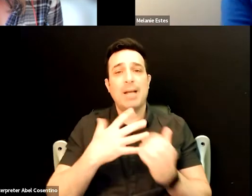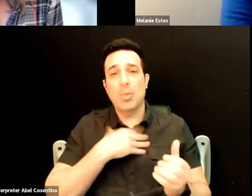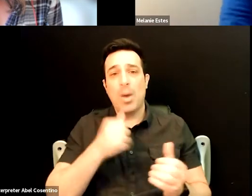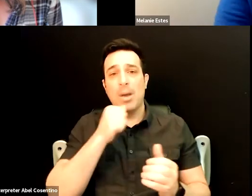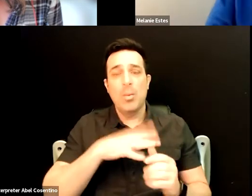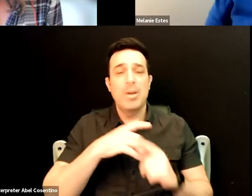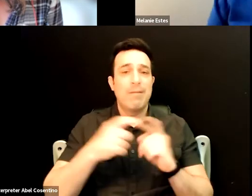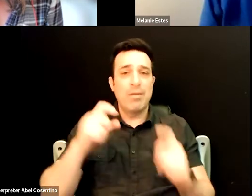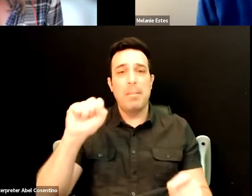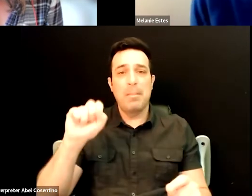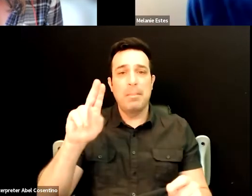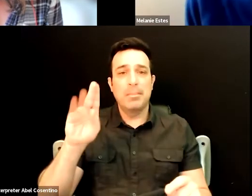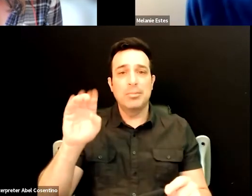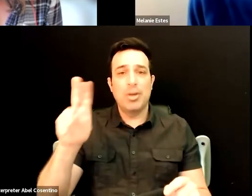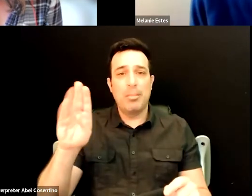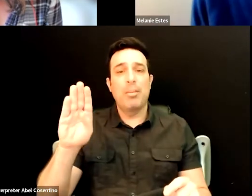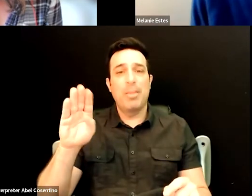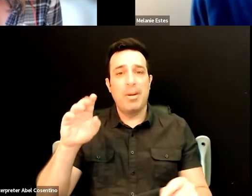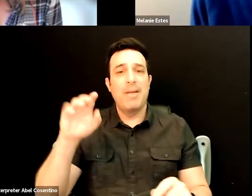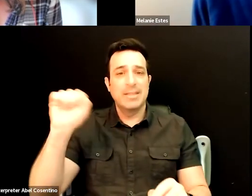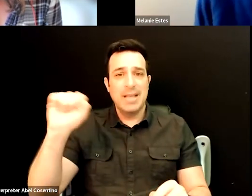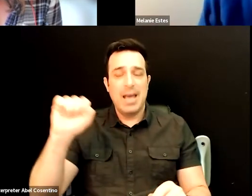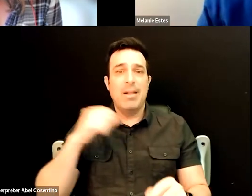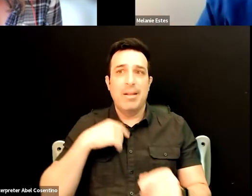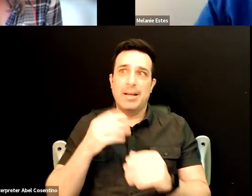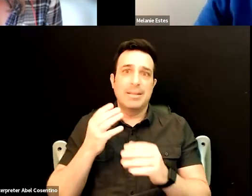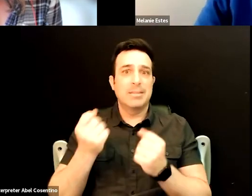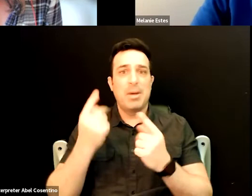decade accumulating knowledge